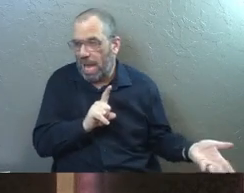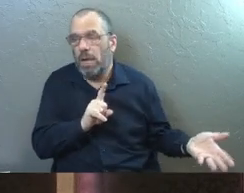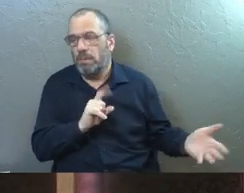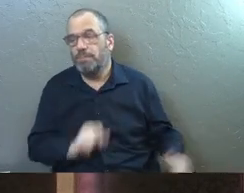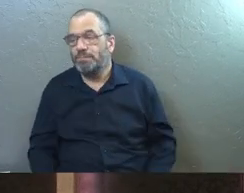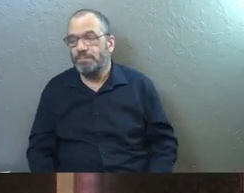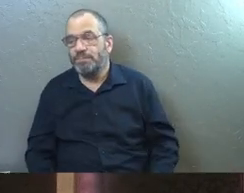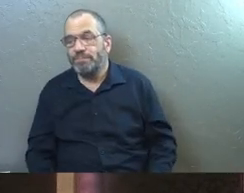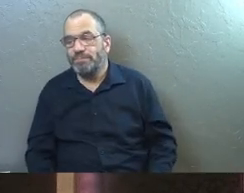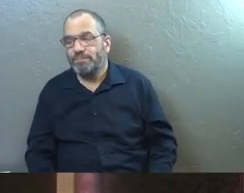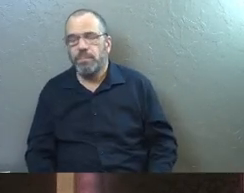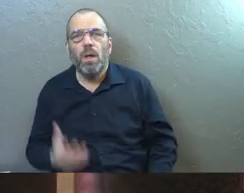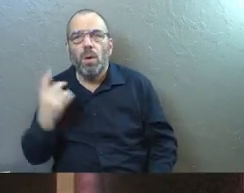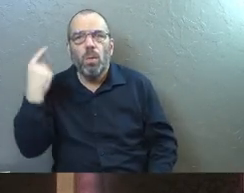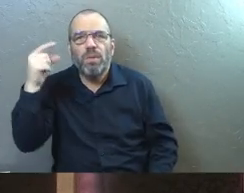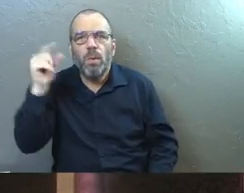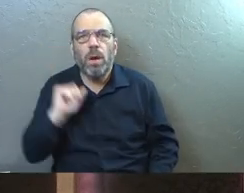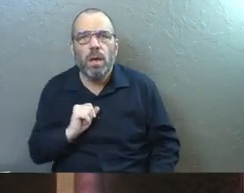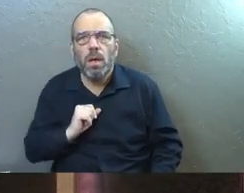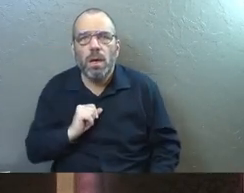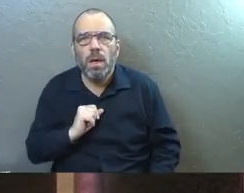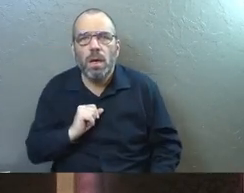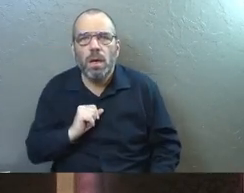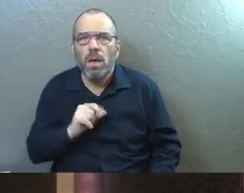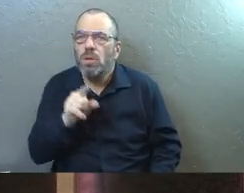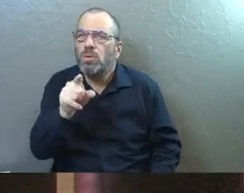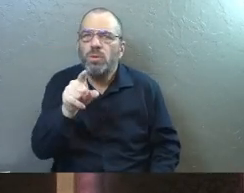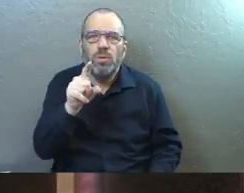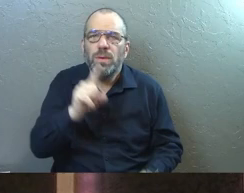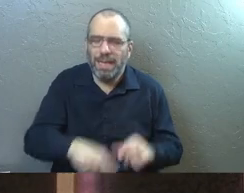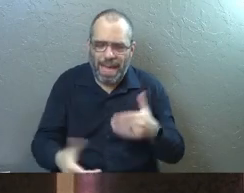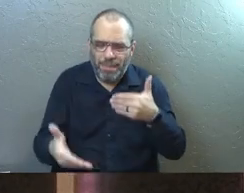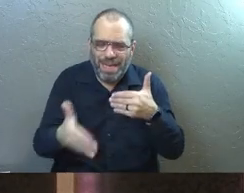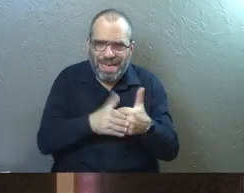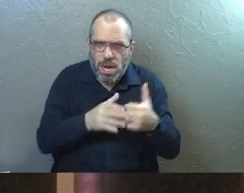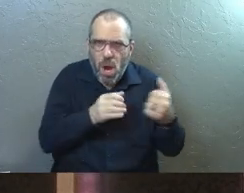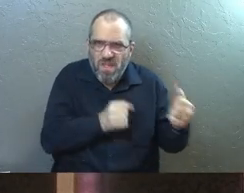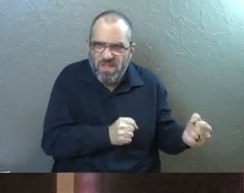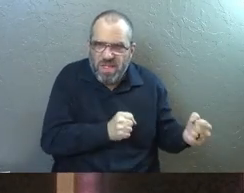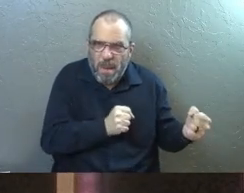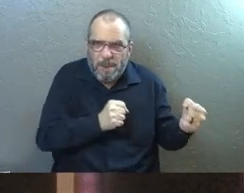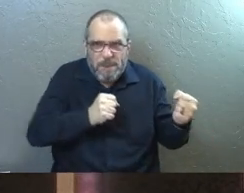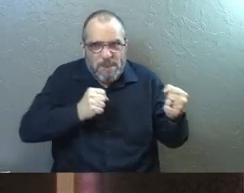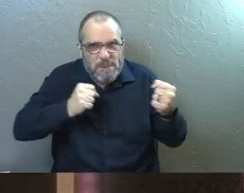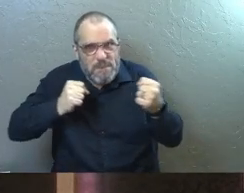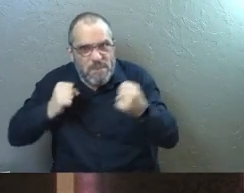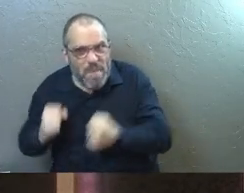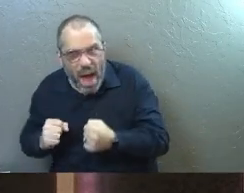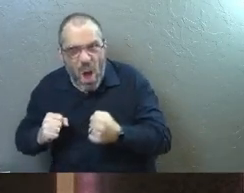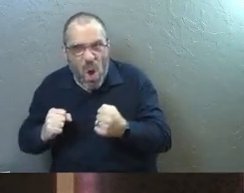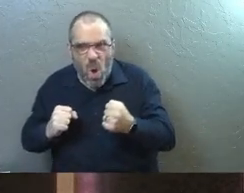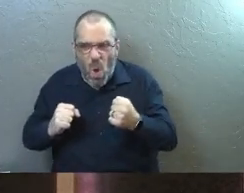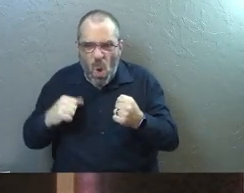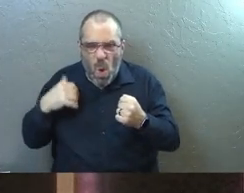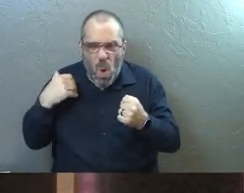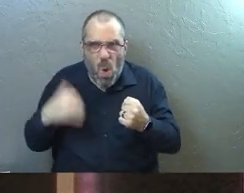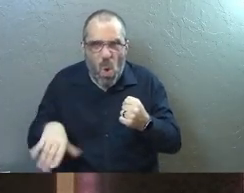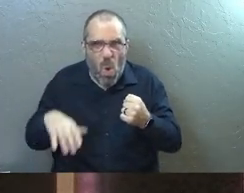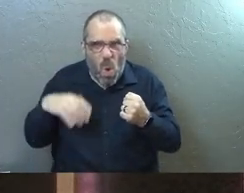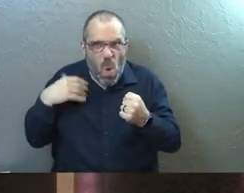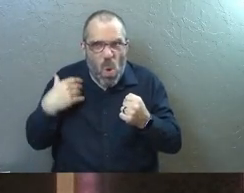die. Why? Because you can't be near the power and the